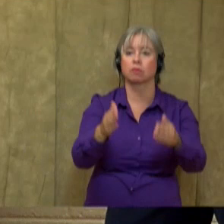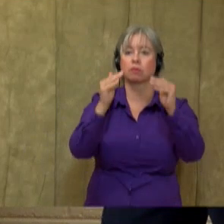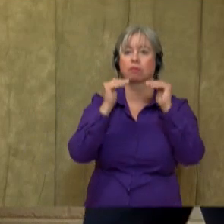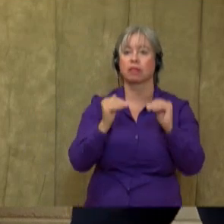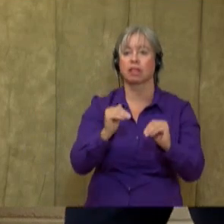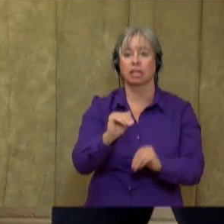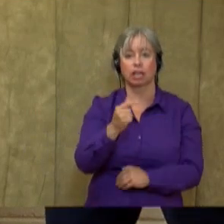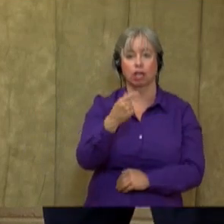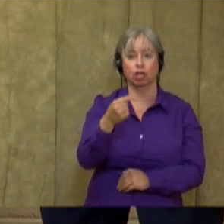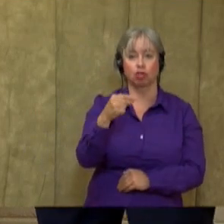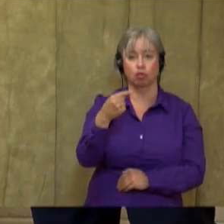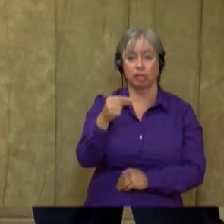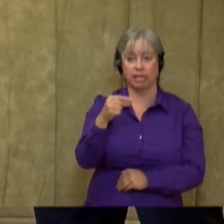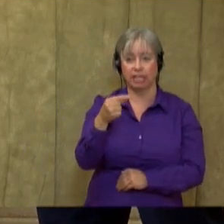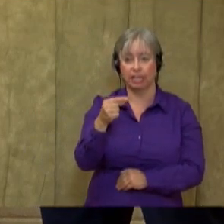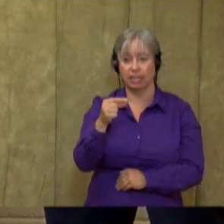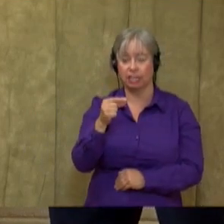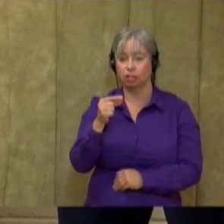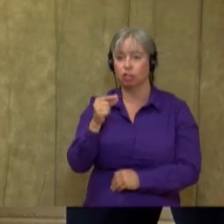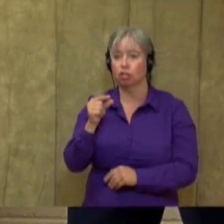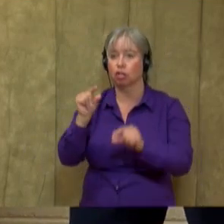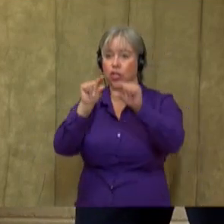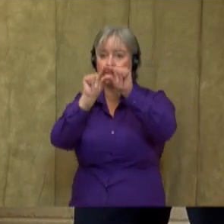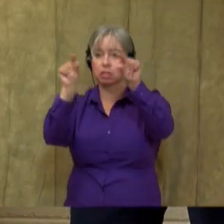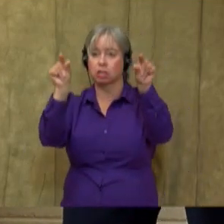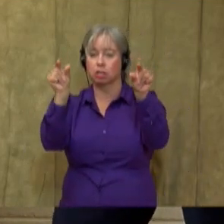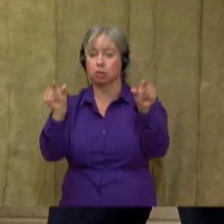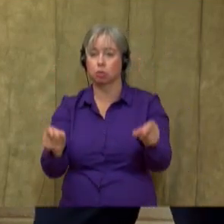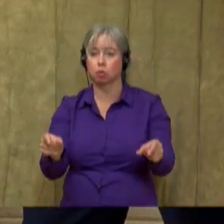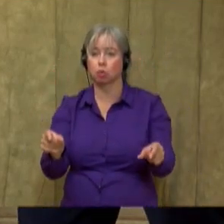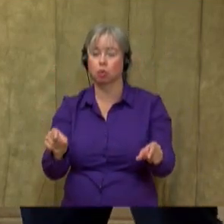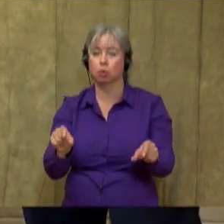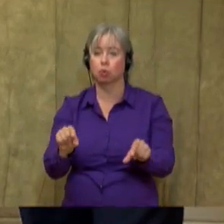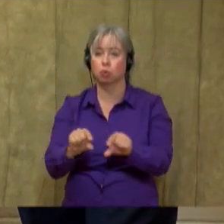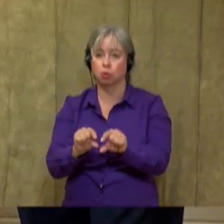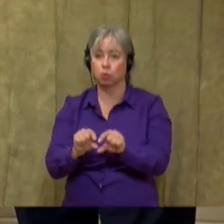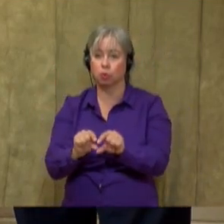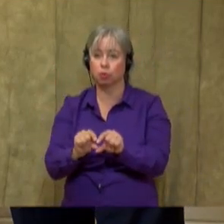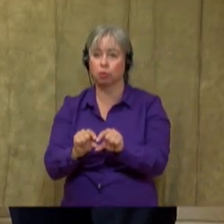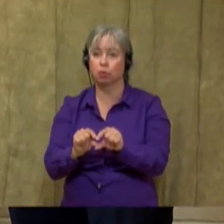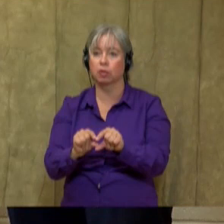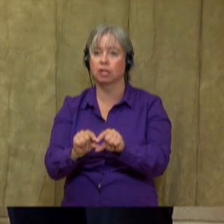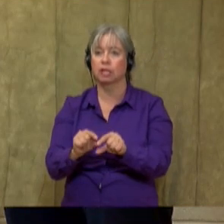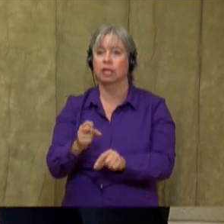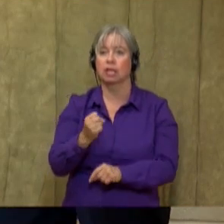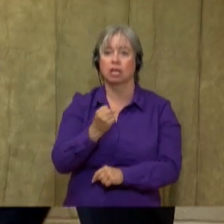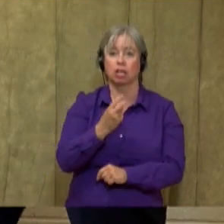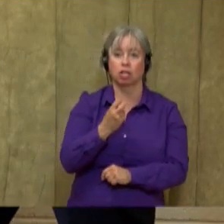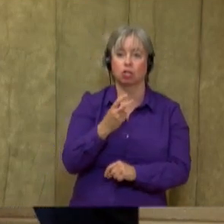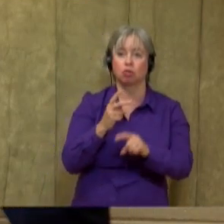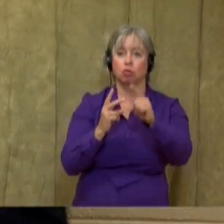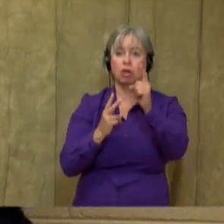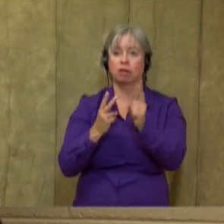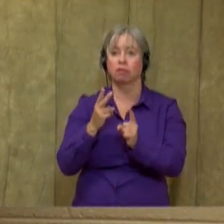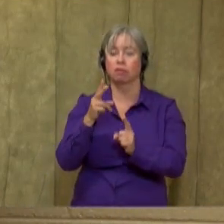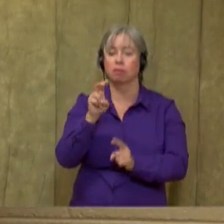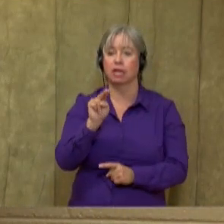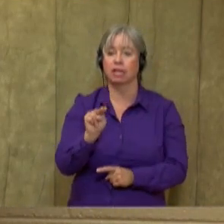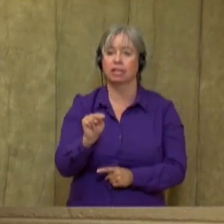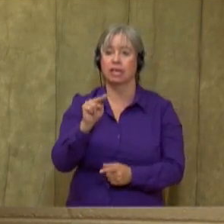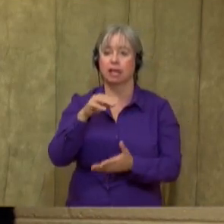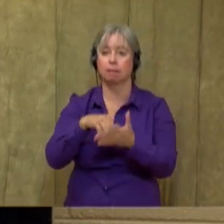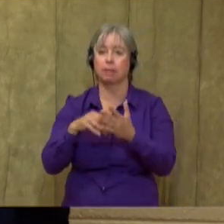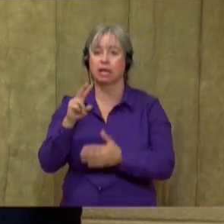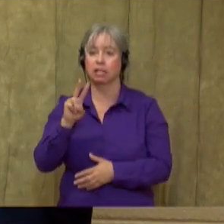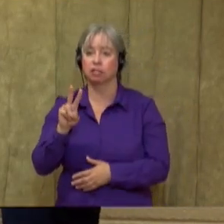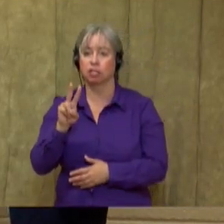we see this line, so this linear function, for 12 times the quantity n minus 2. And that's going to give